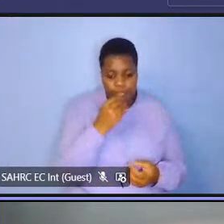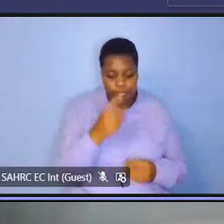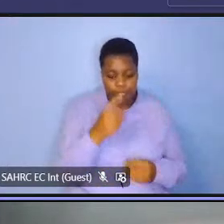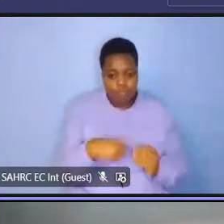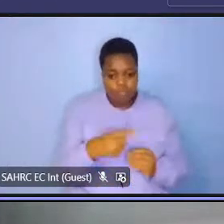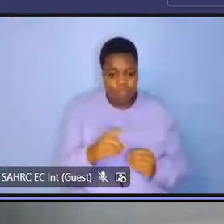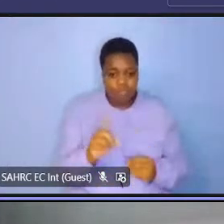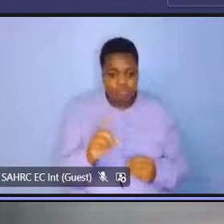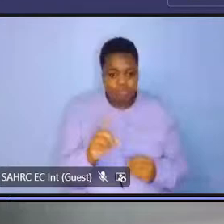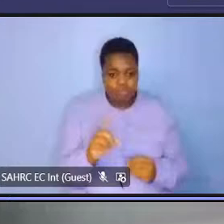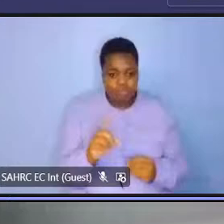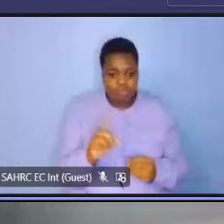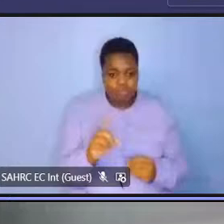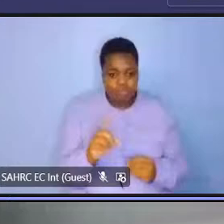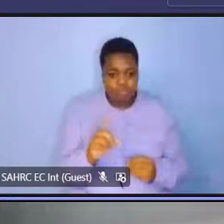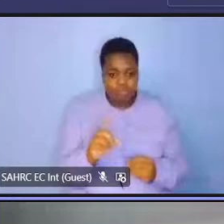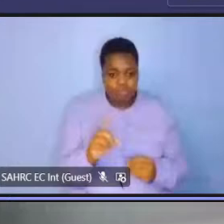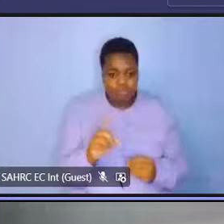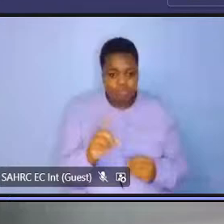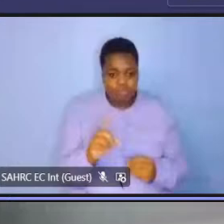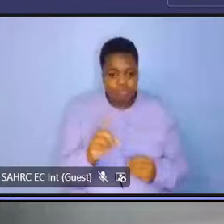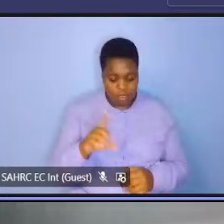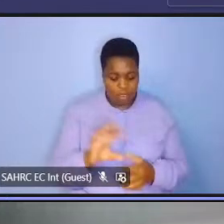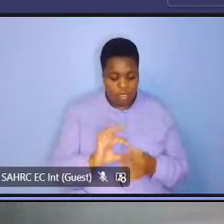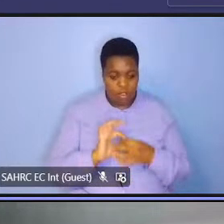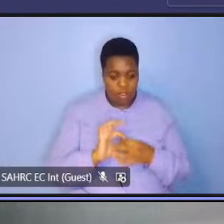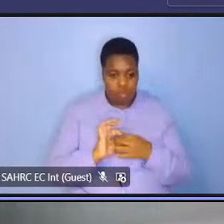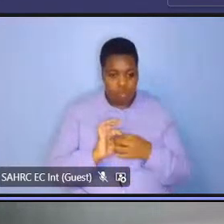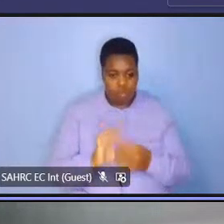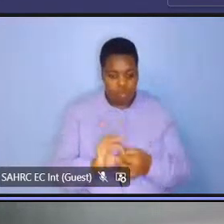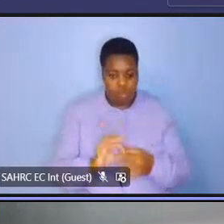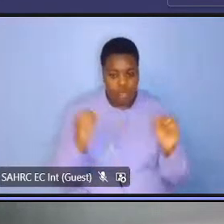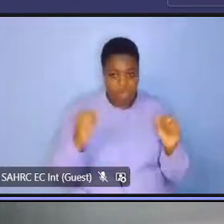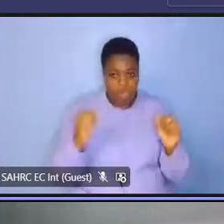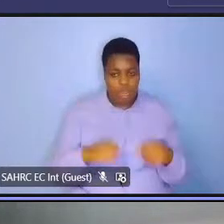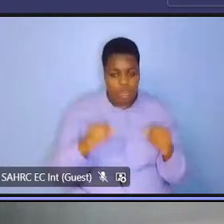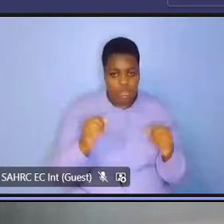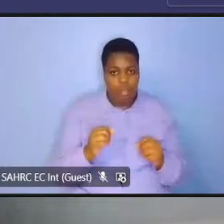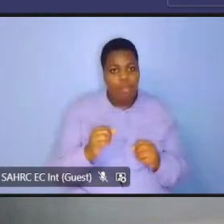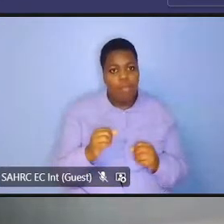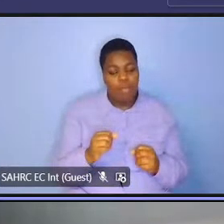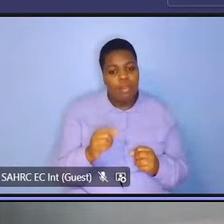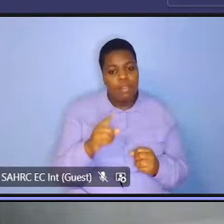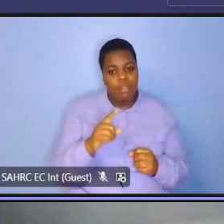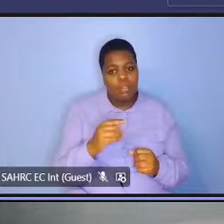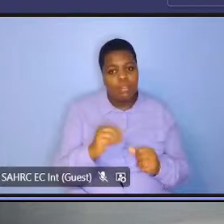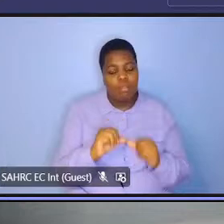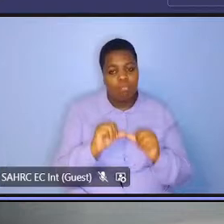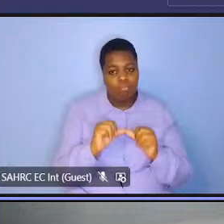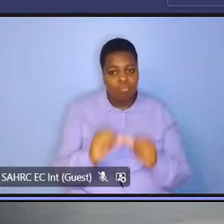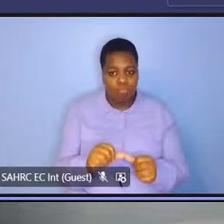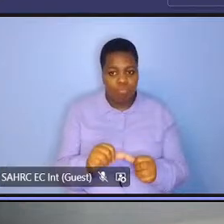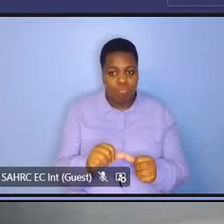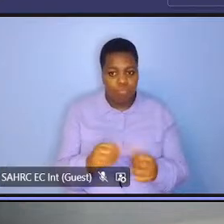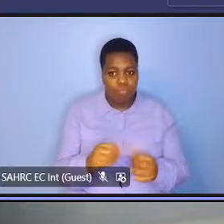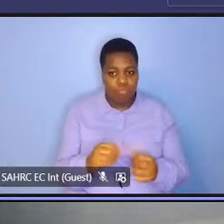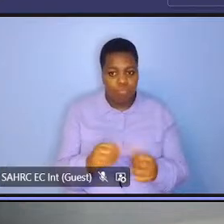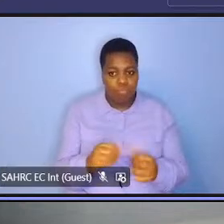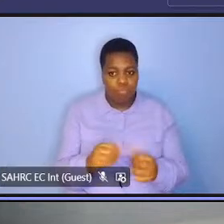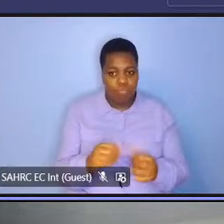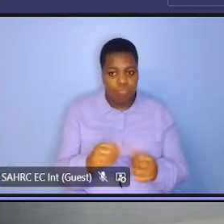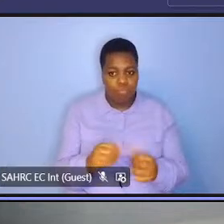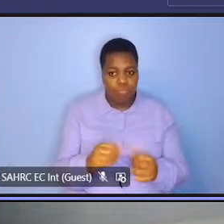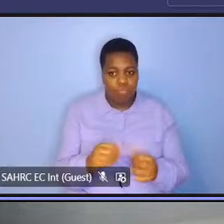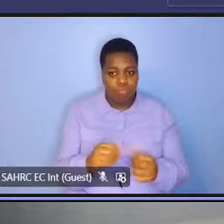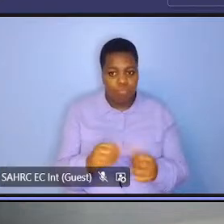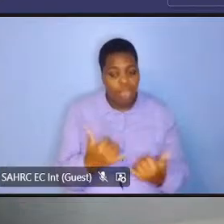said. But anyway, it's some commitment at least to allow, inclusivity. Now, I'll jump that slide for the purpose